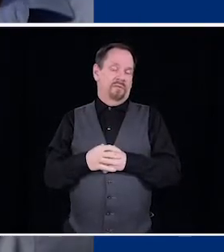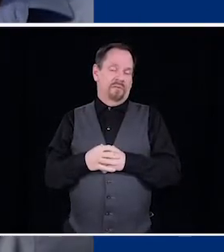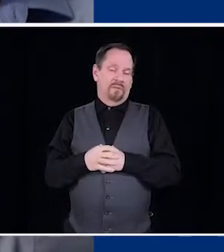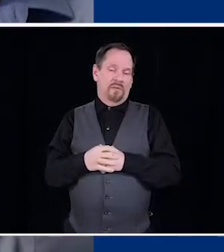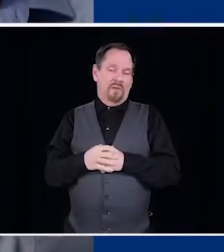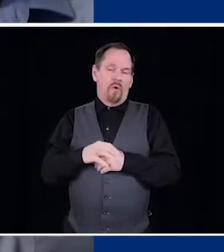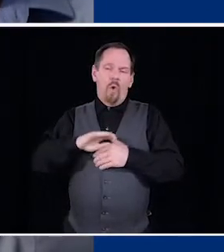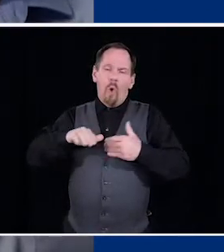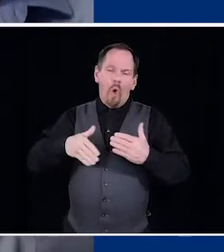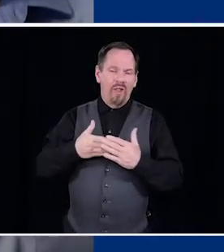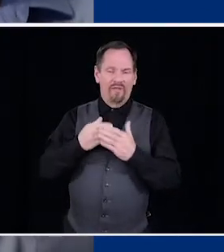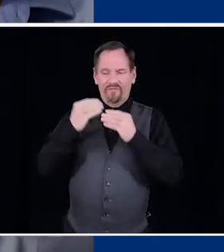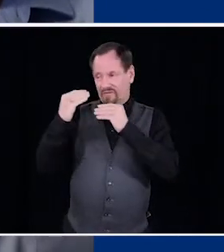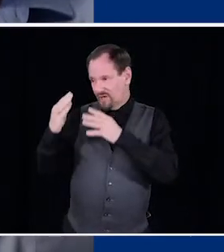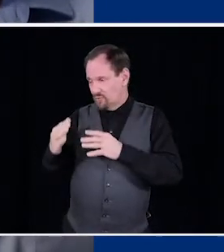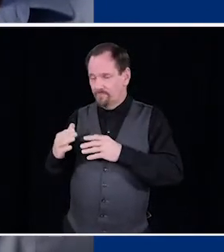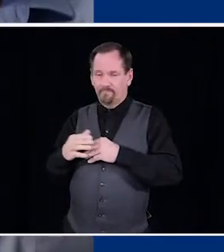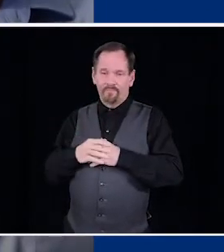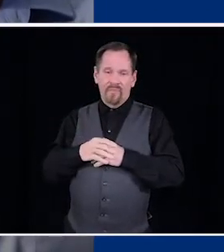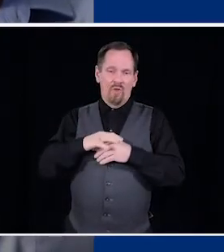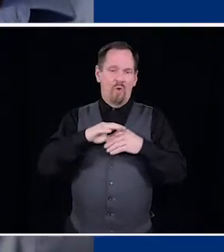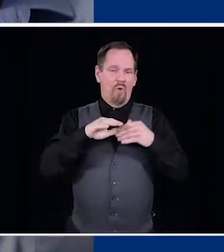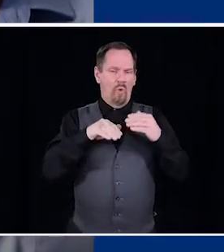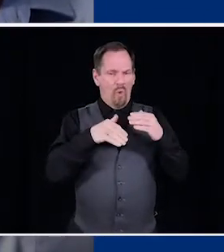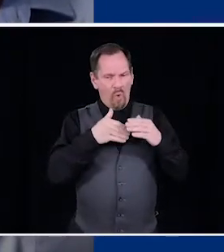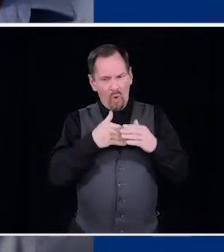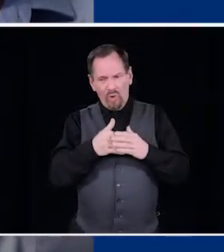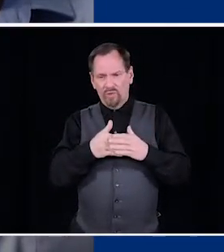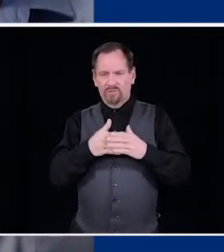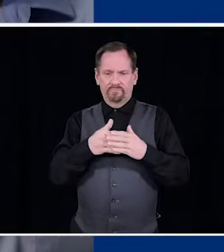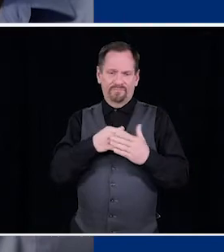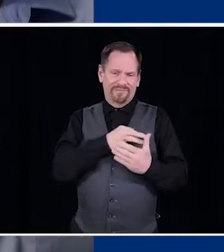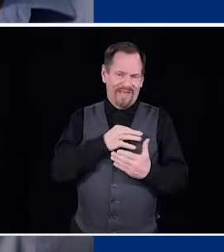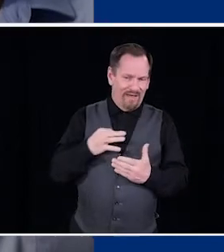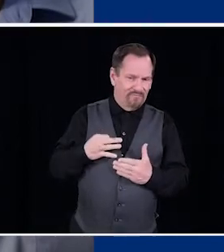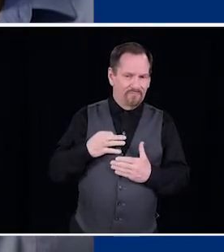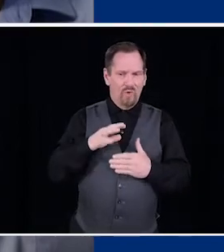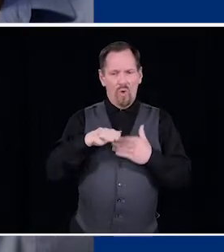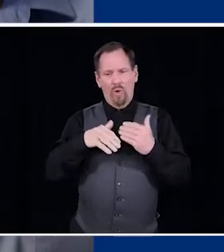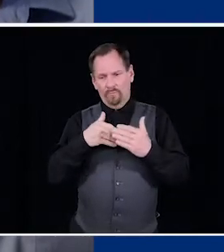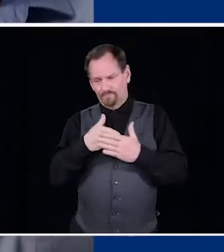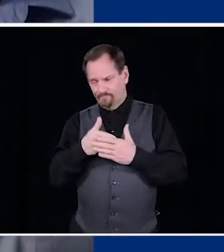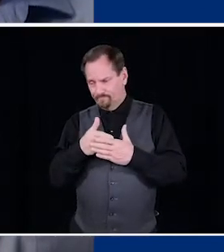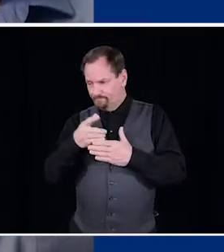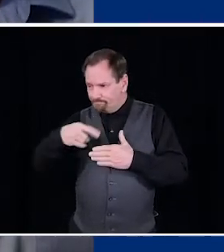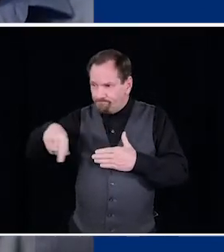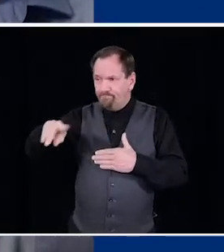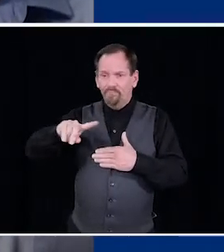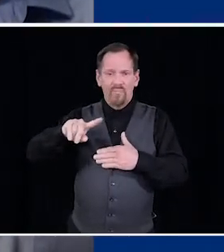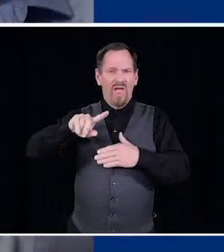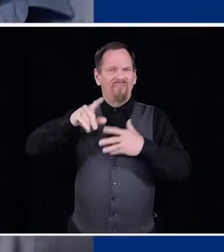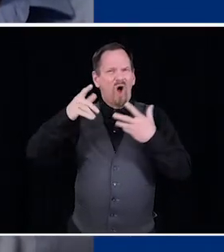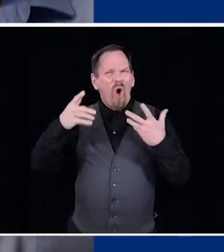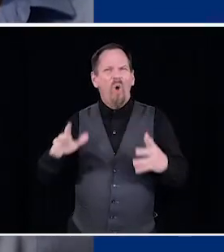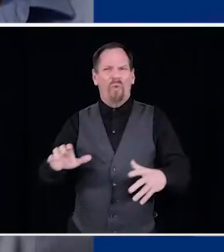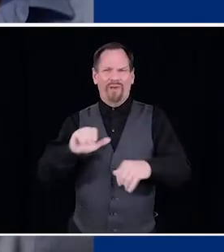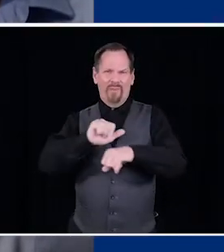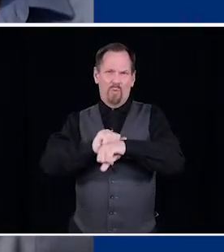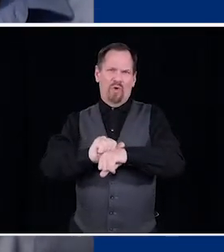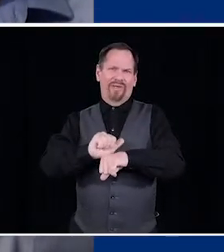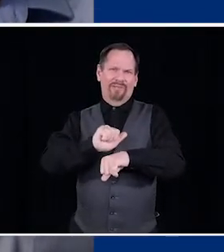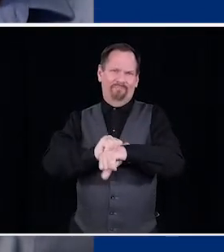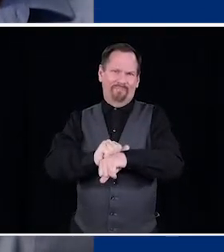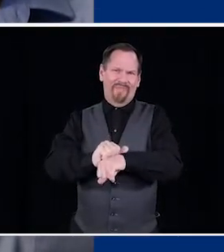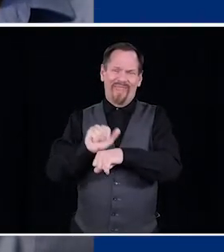Johns Hopkins is that all of the instructors, all the professors have all been in the working world.